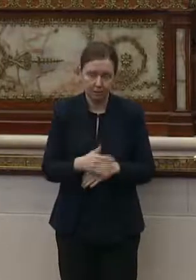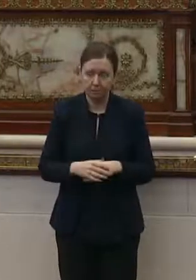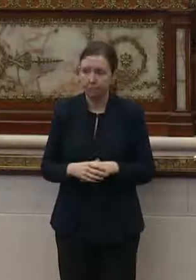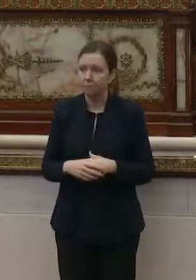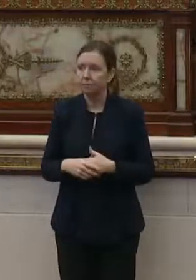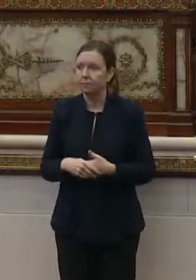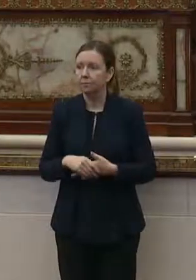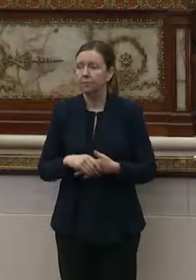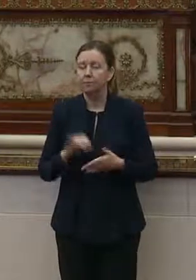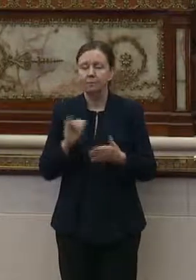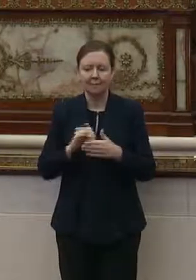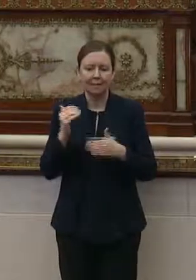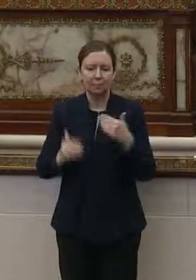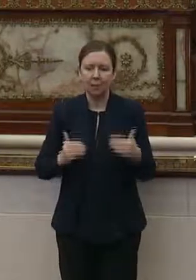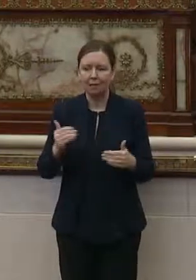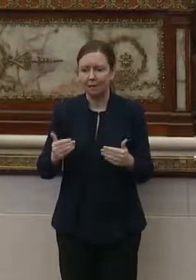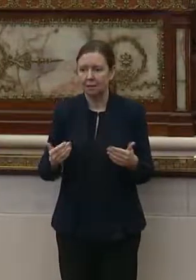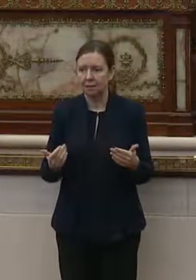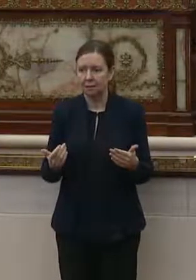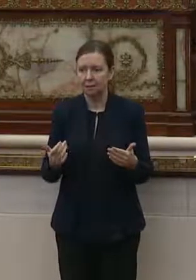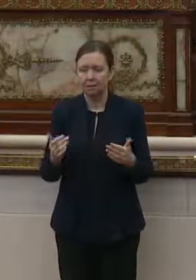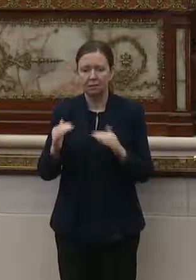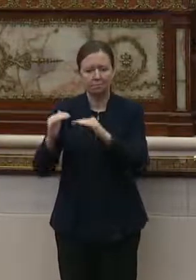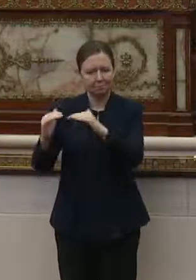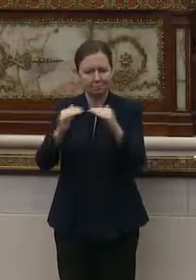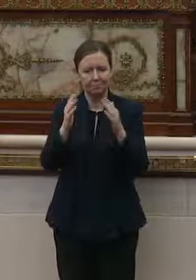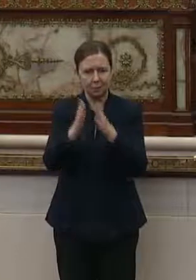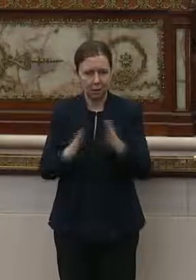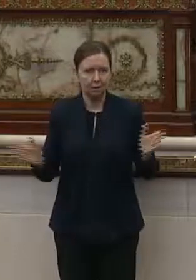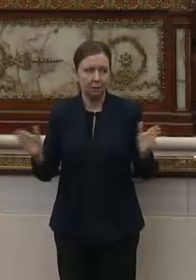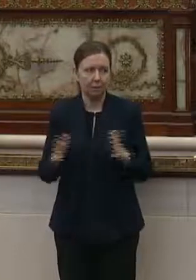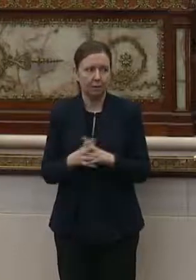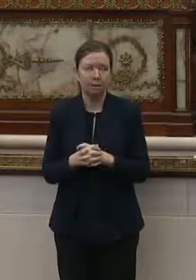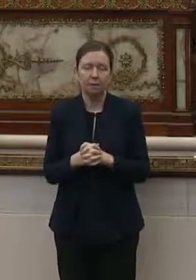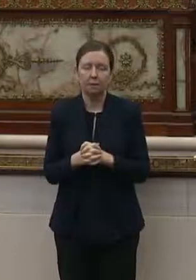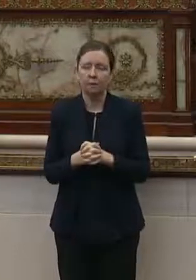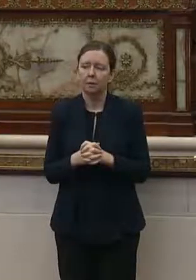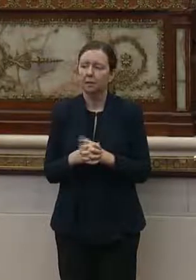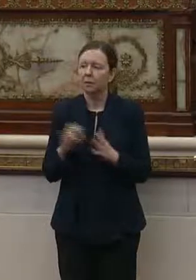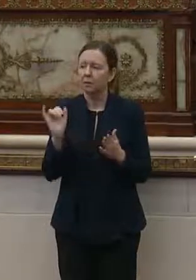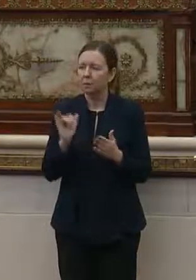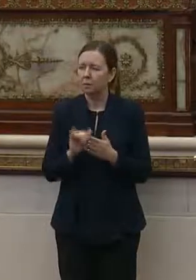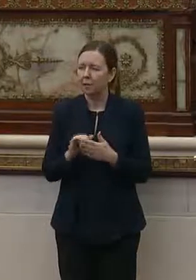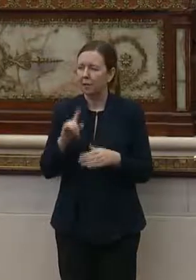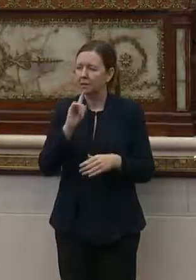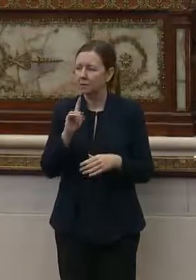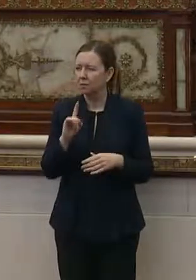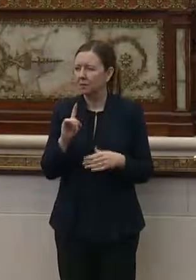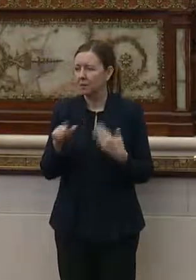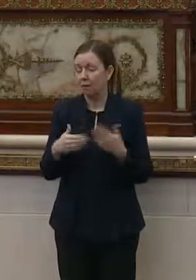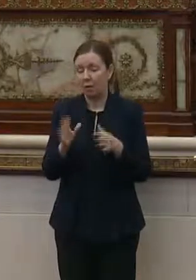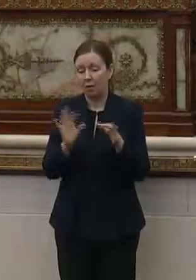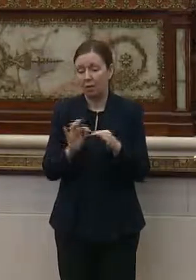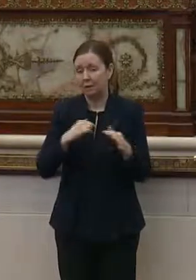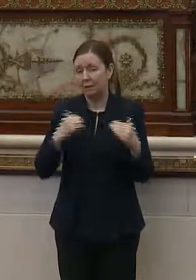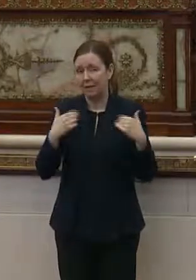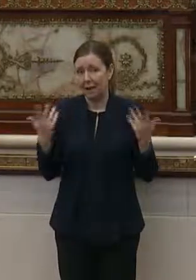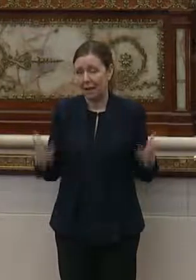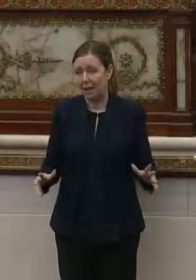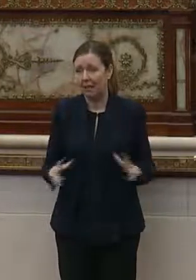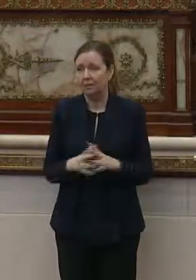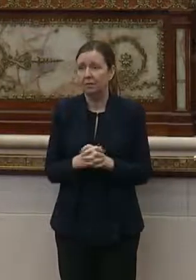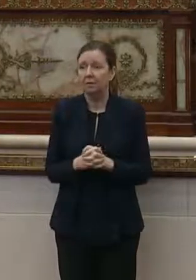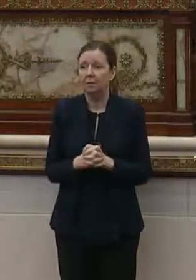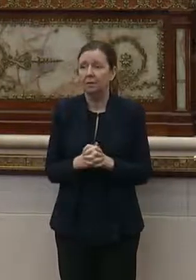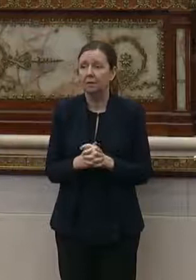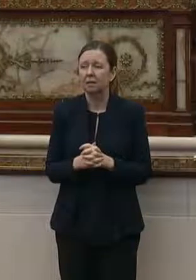a process that's sound and fair and equitable across the board. And so that's really all the comments that I had. I have chimed in several